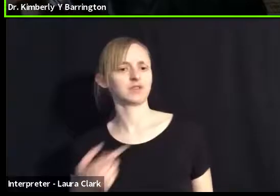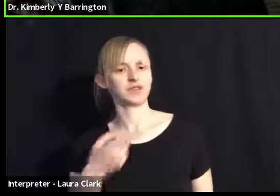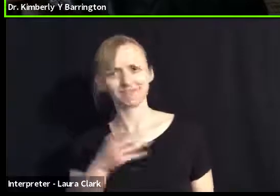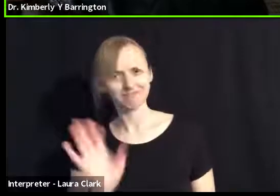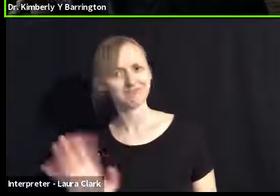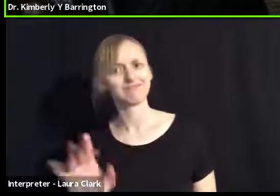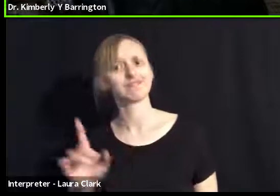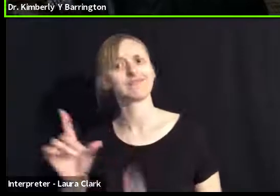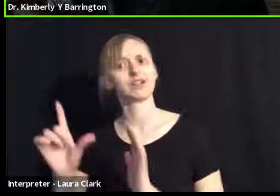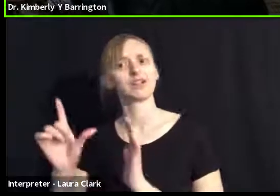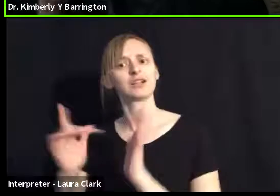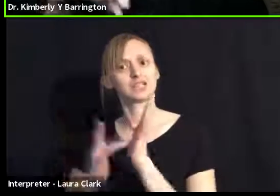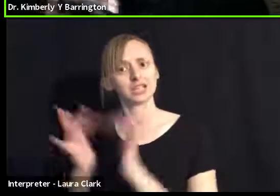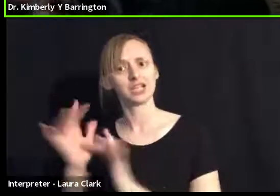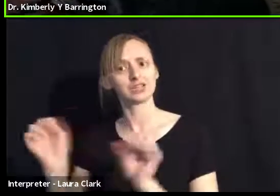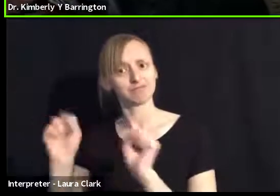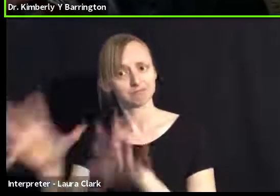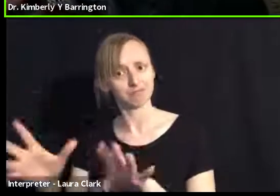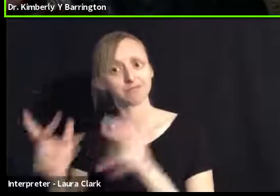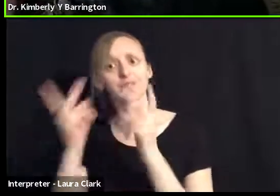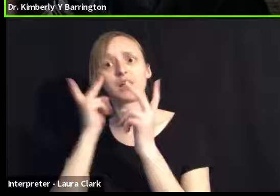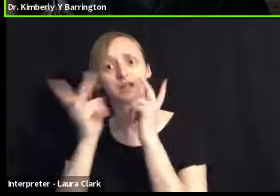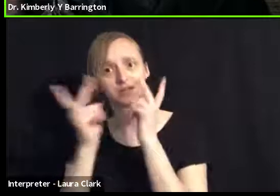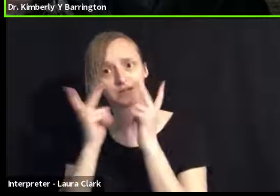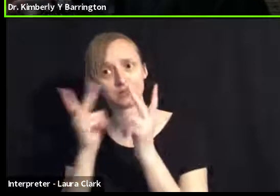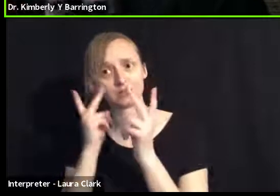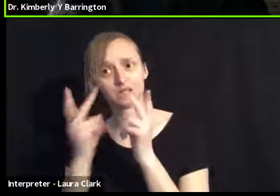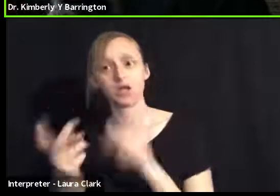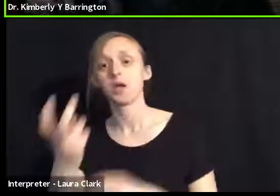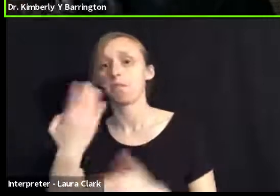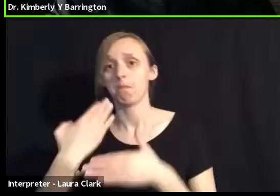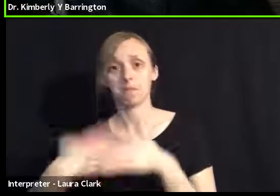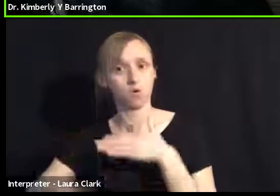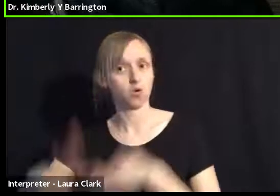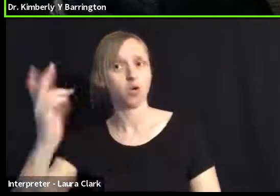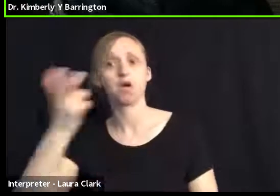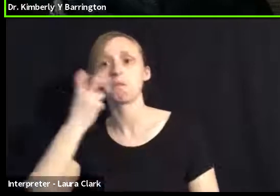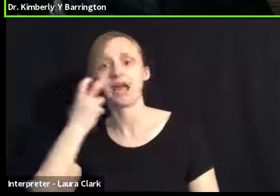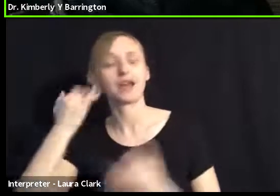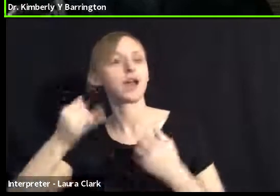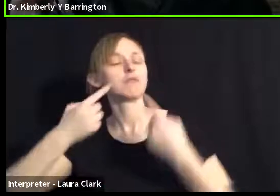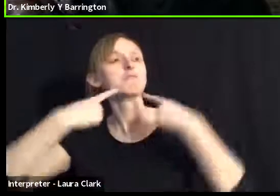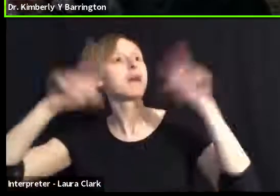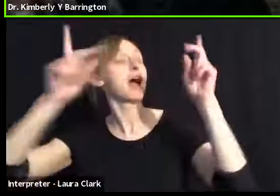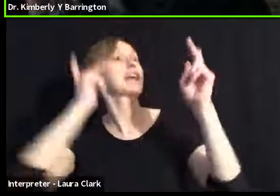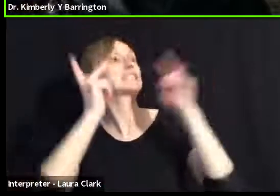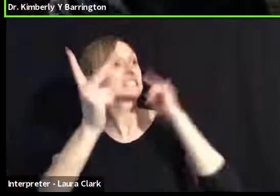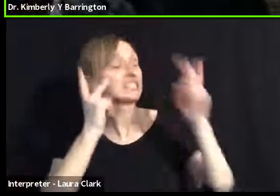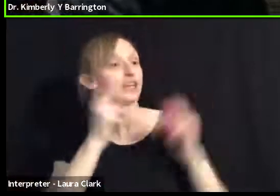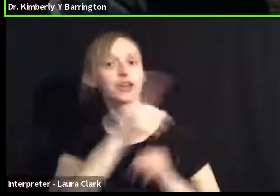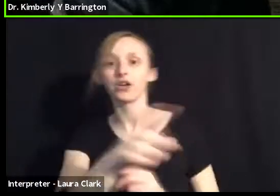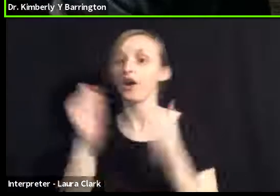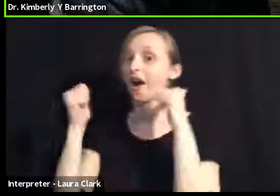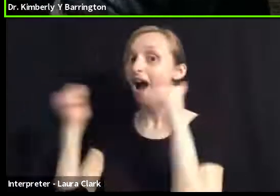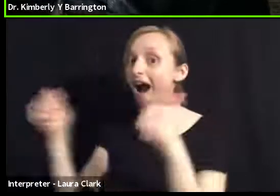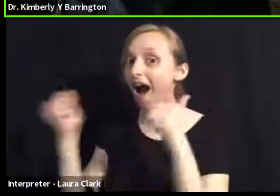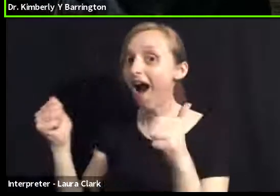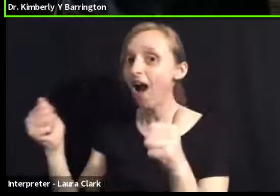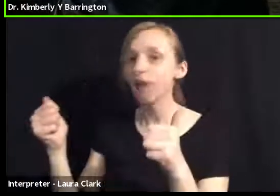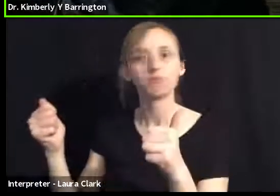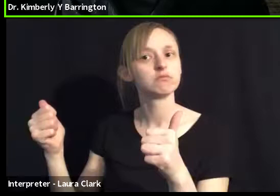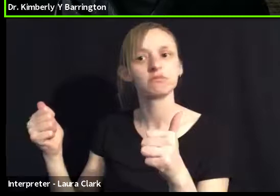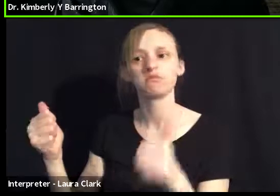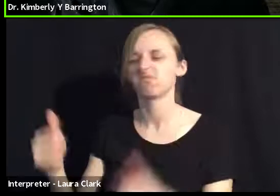Lord just opened up my eyes. I've been blind since birth. I can see now. And you asking,